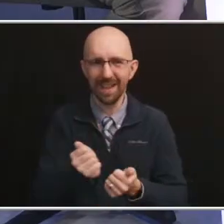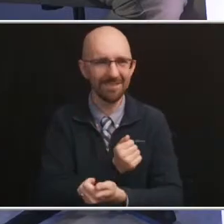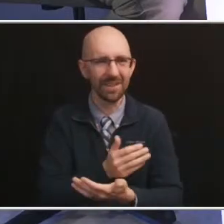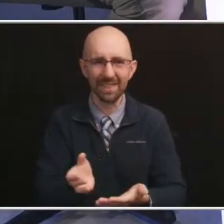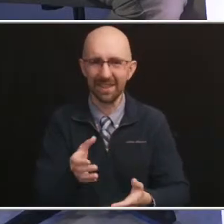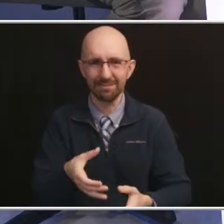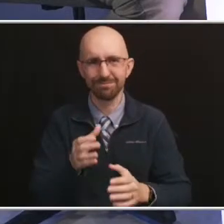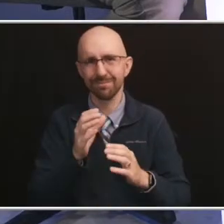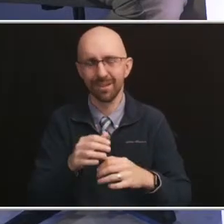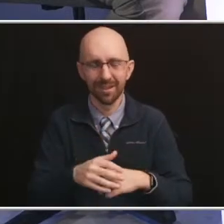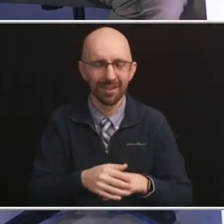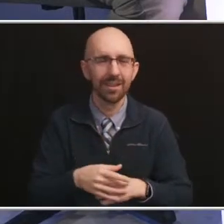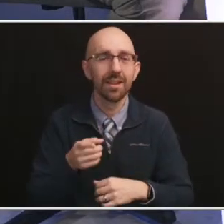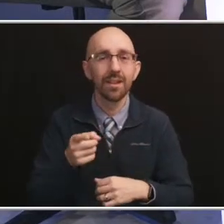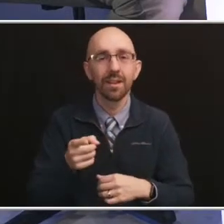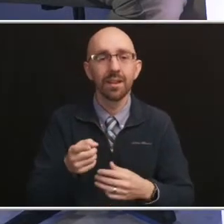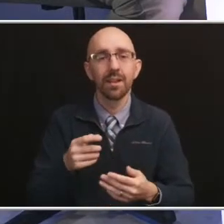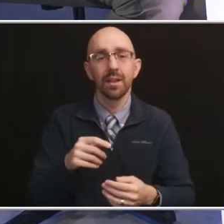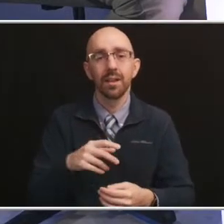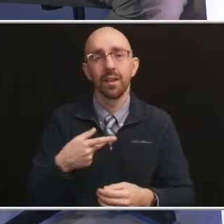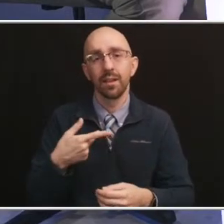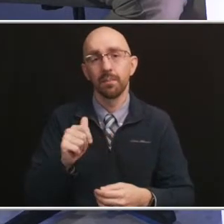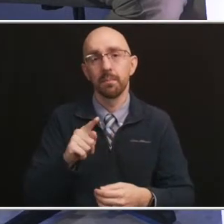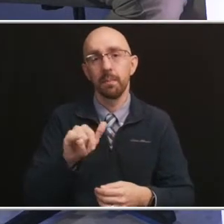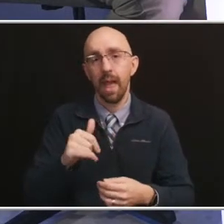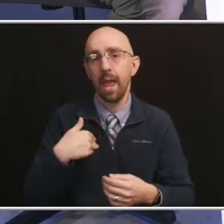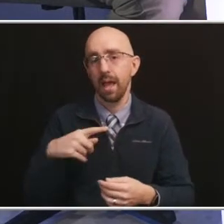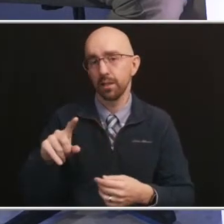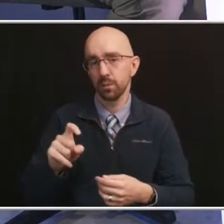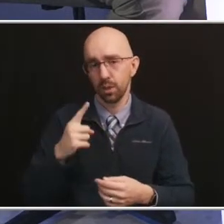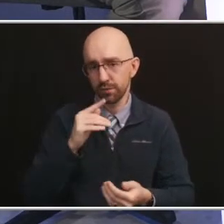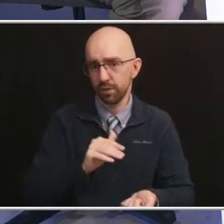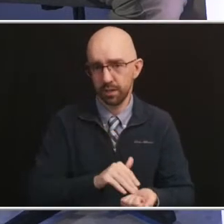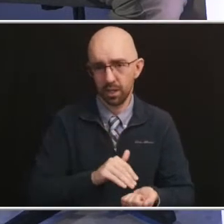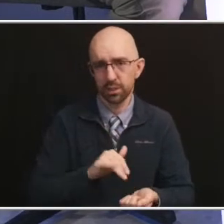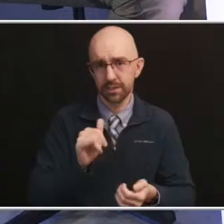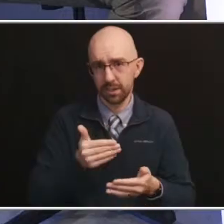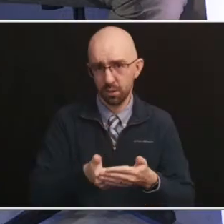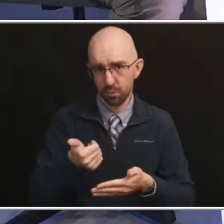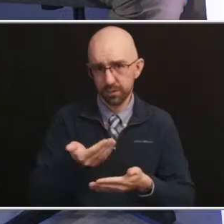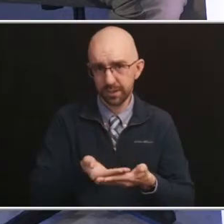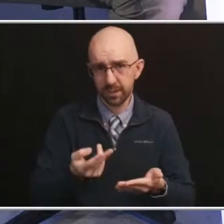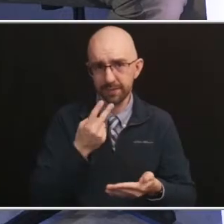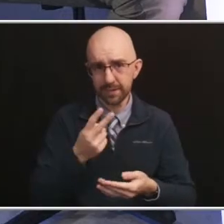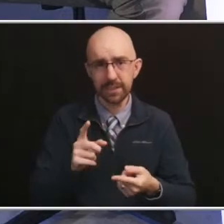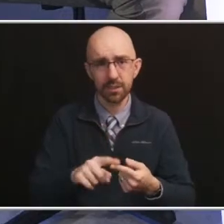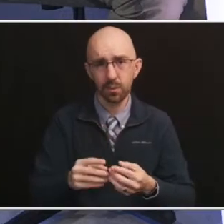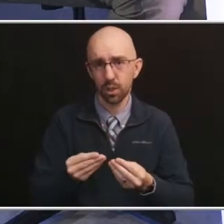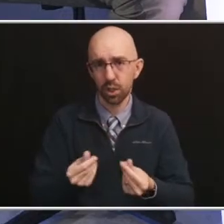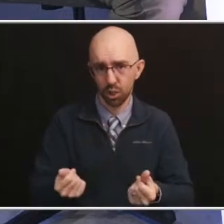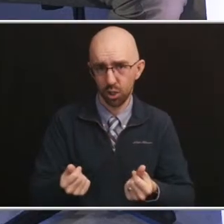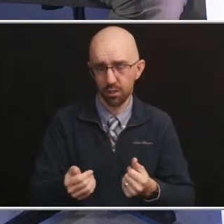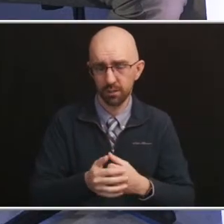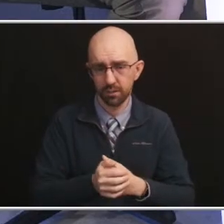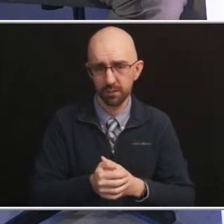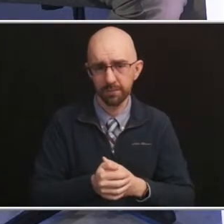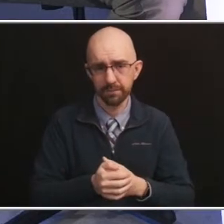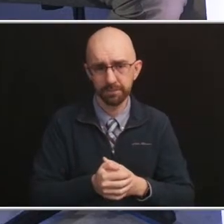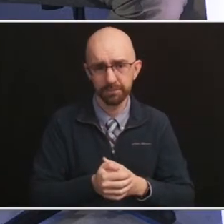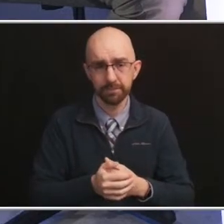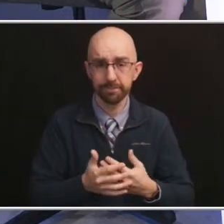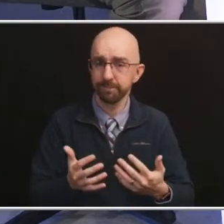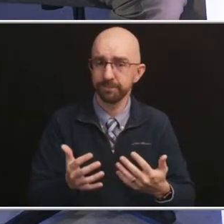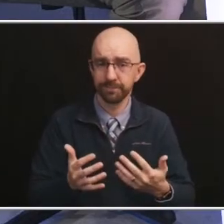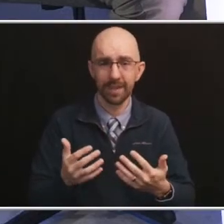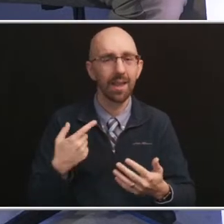has a question for the doctors. Is this the closest thing you've seen to a cure? I know we use the